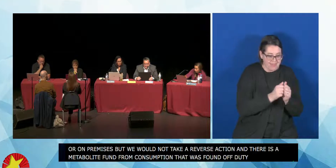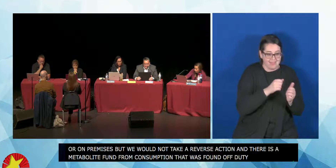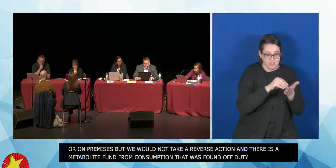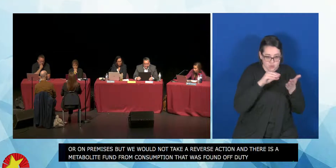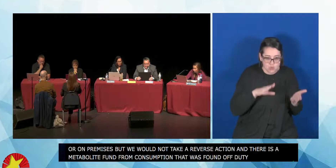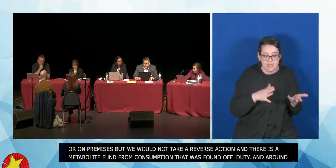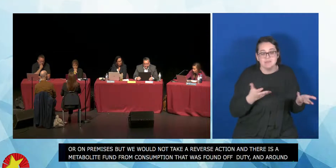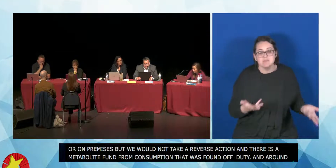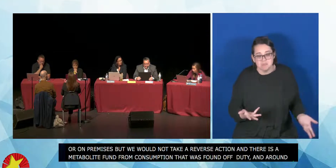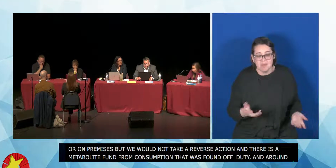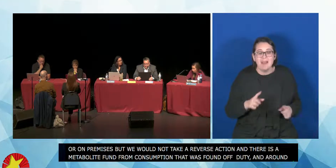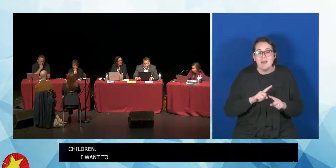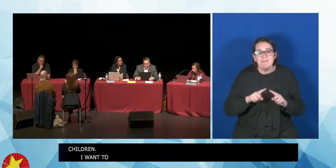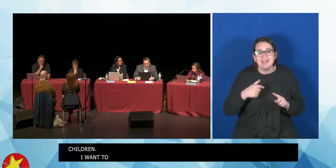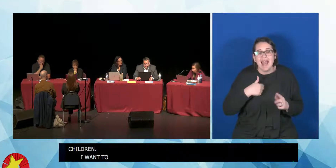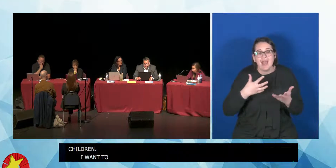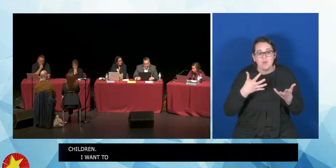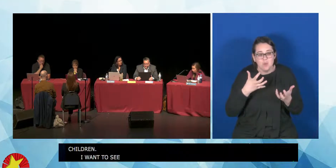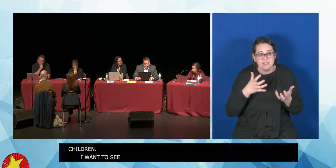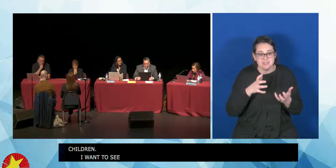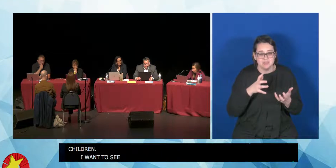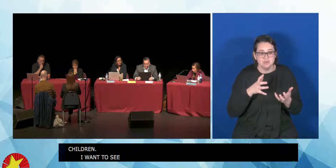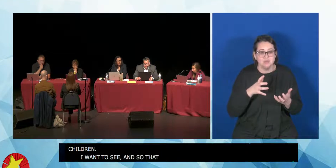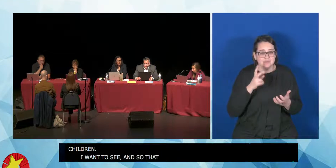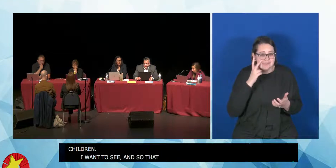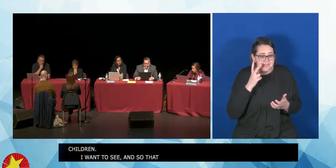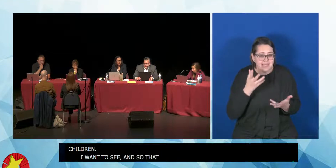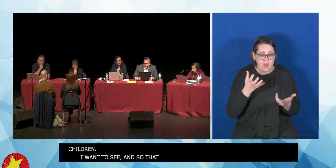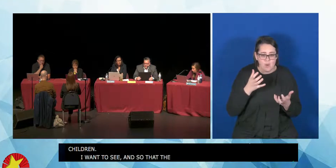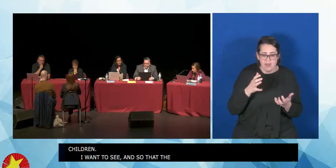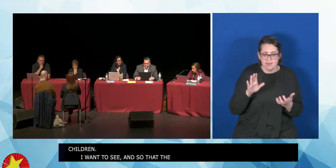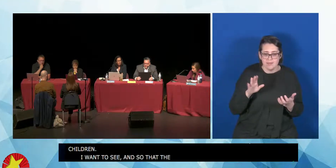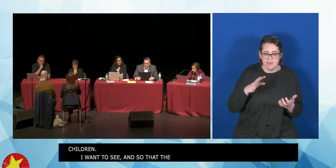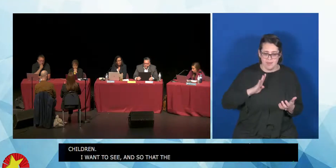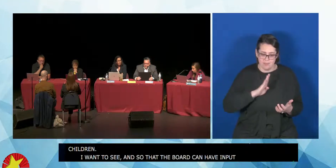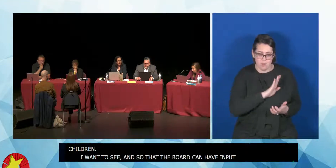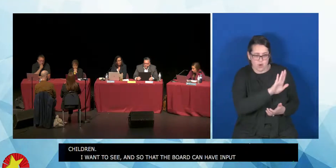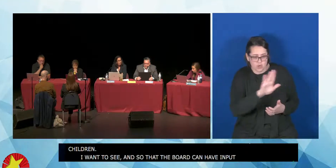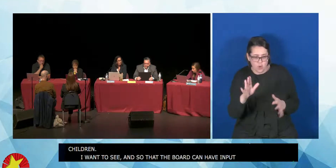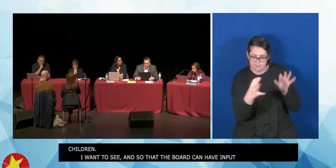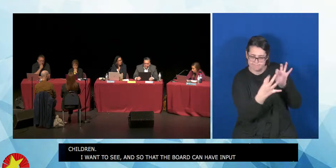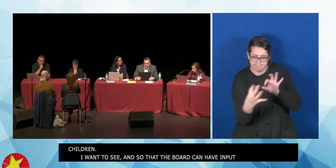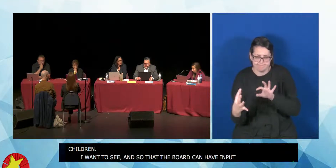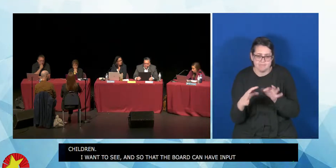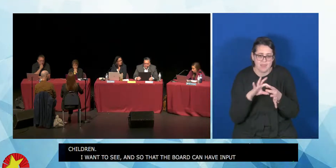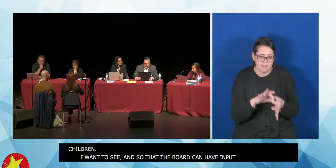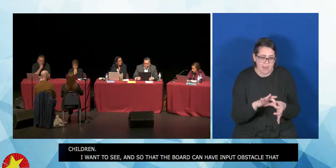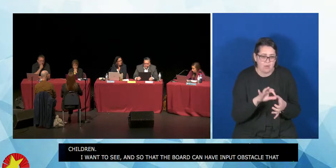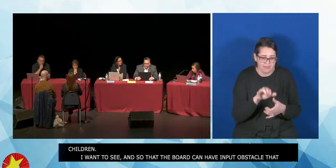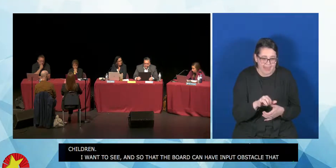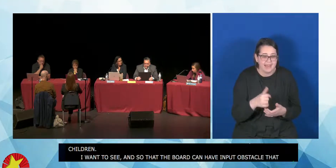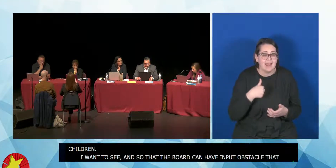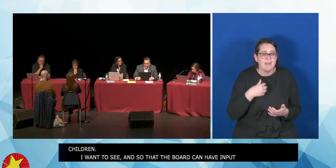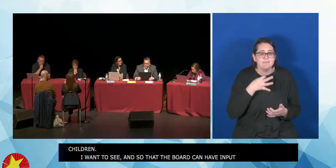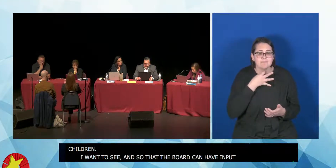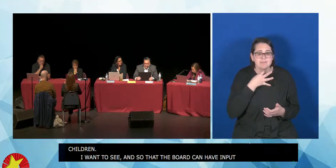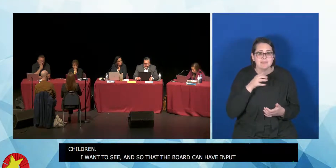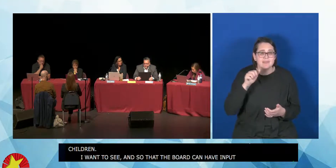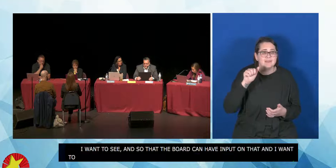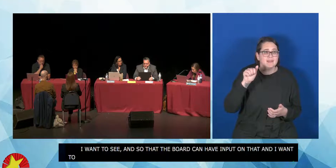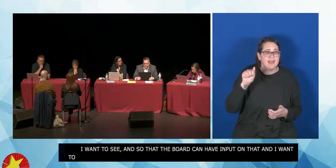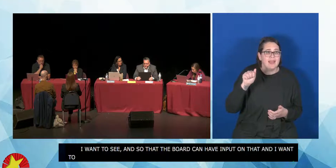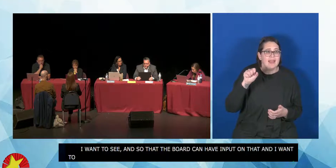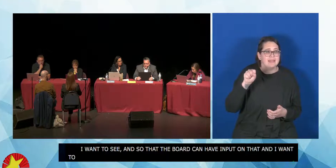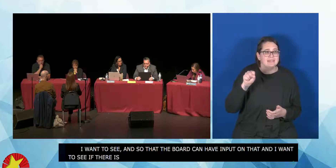see, and so that the board can have some input on that. I really want to see what ASBA says, if there's a best practice out there that they've